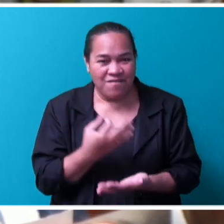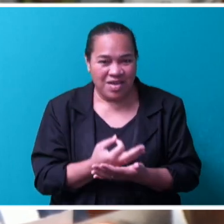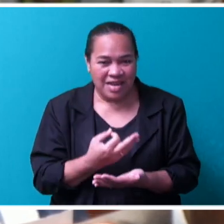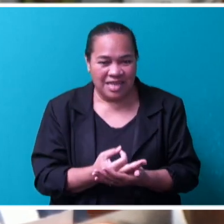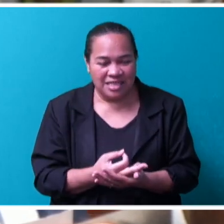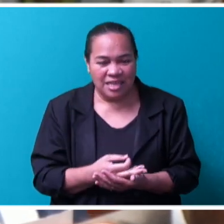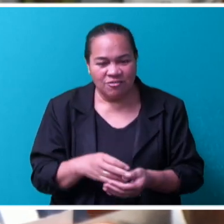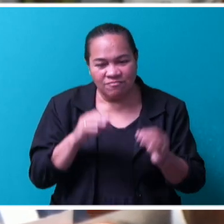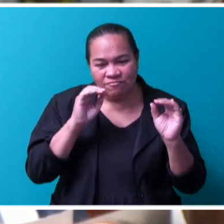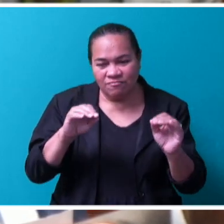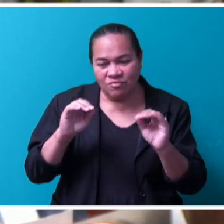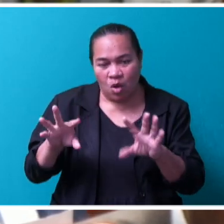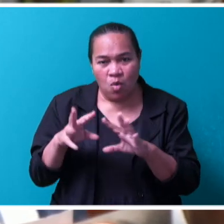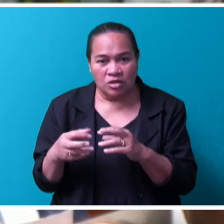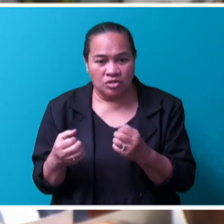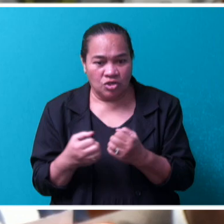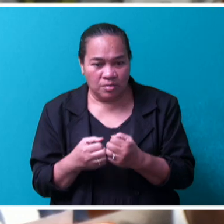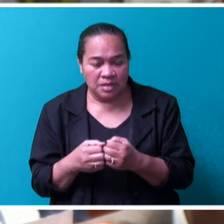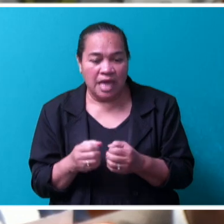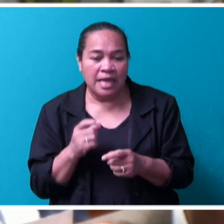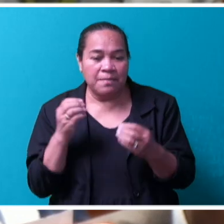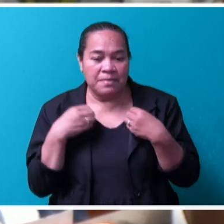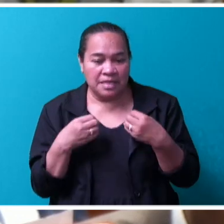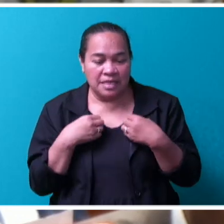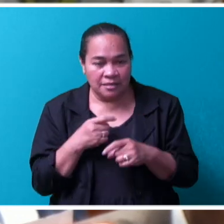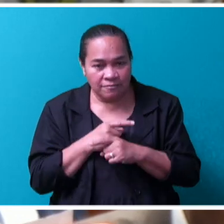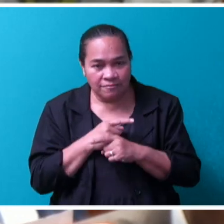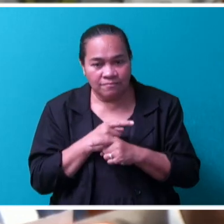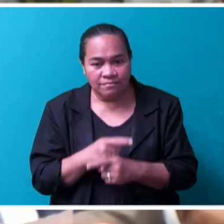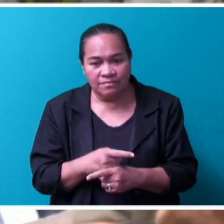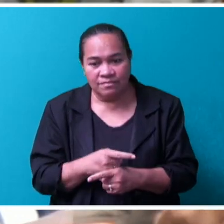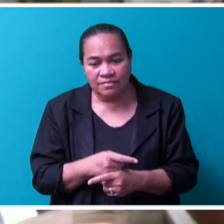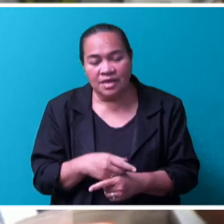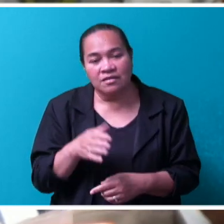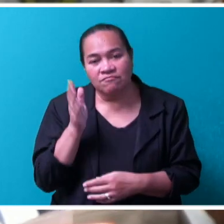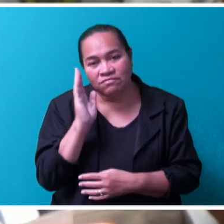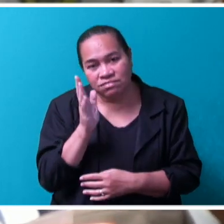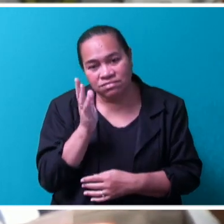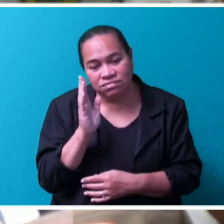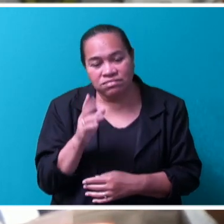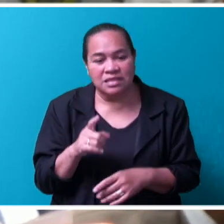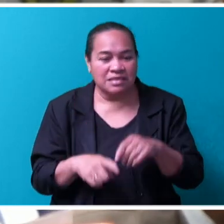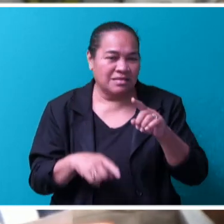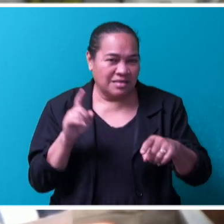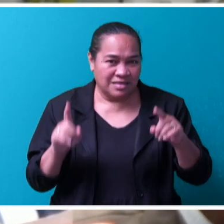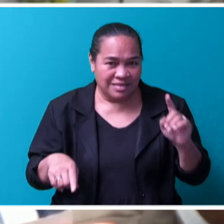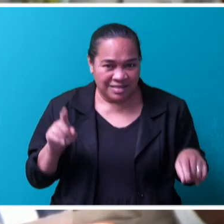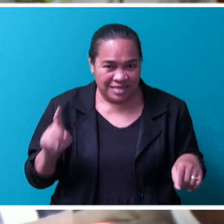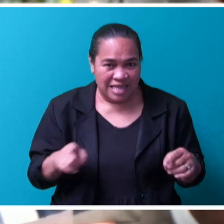literacy and business guidance sessions across 30 communities. Economic